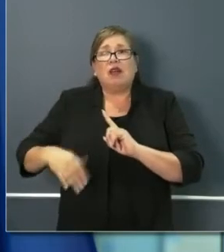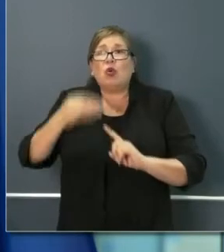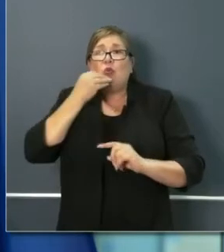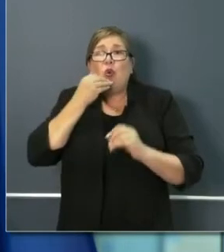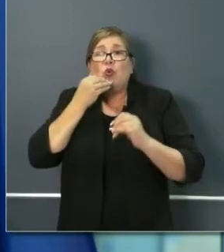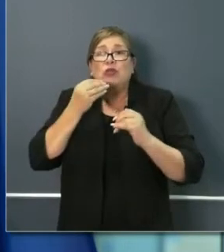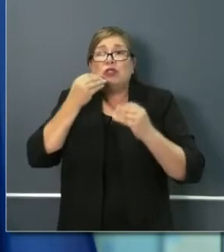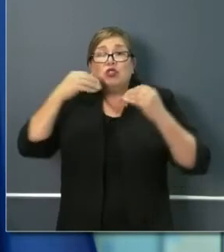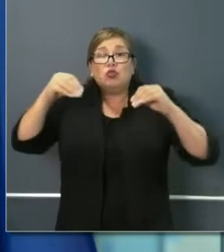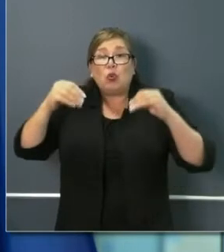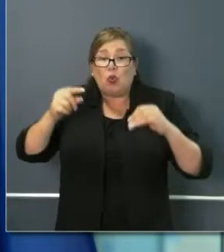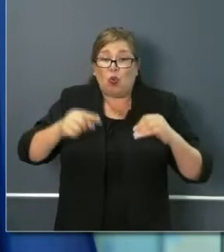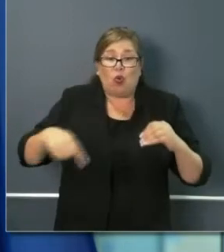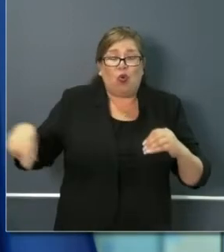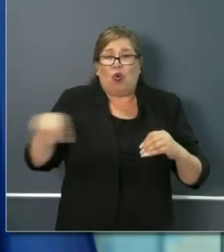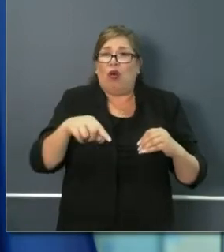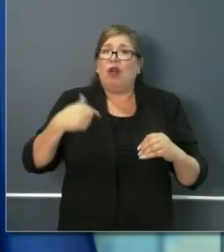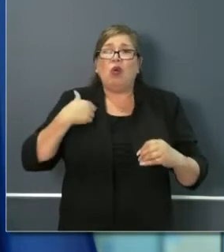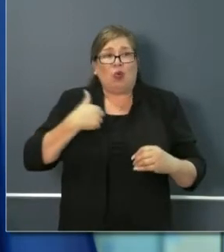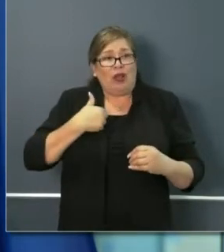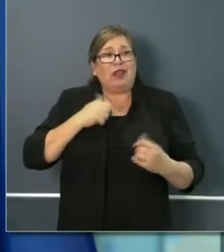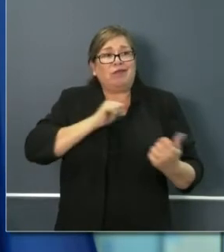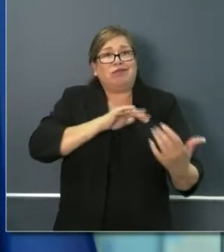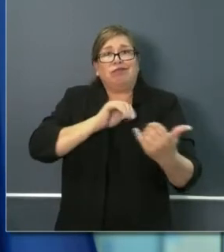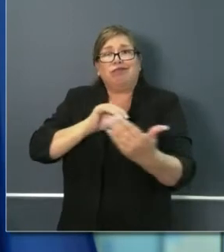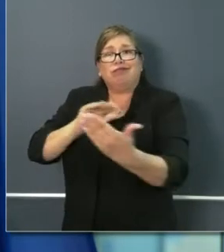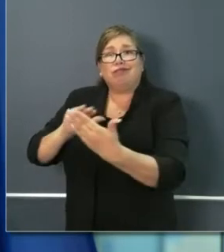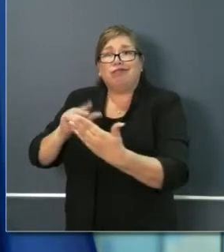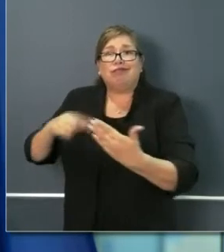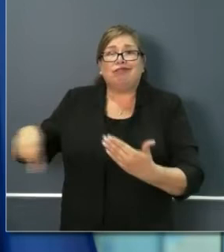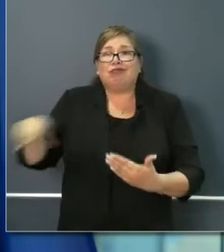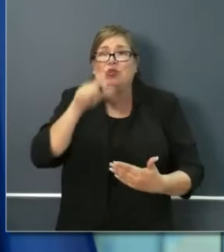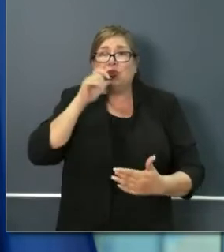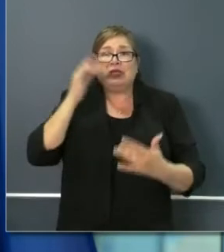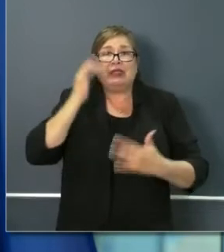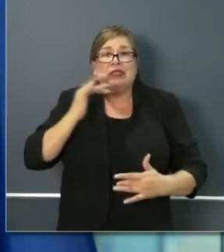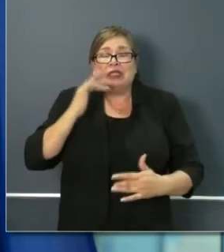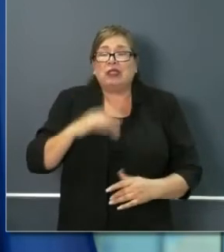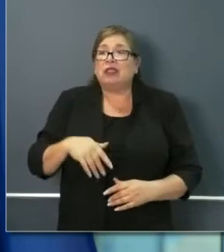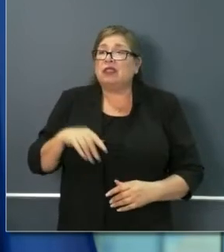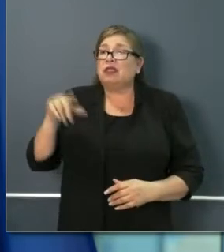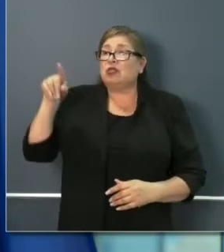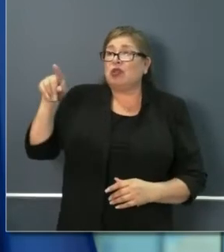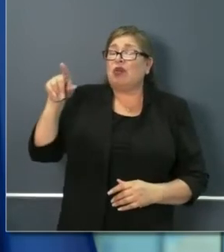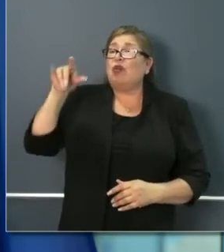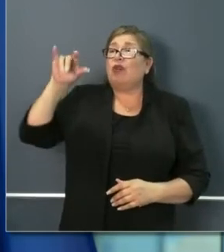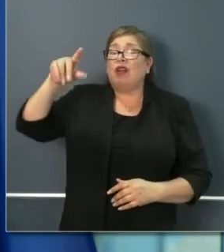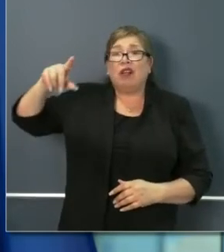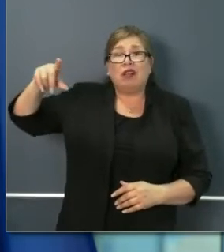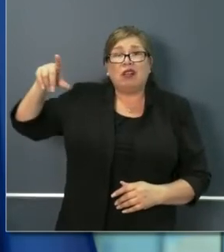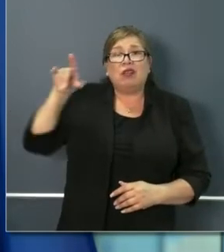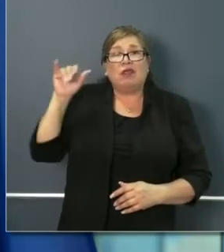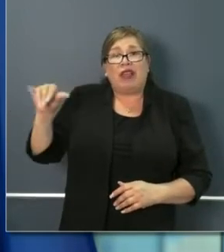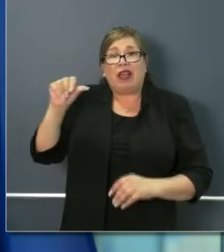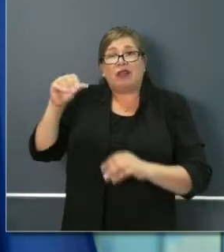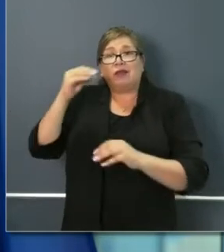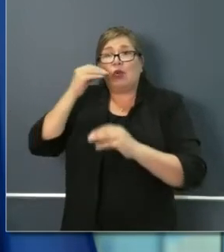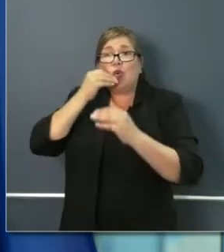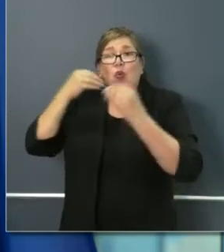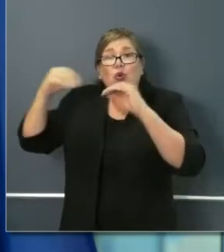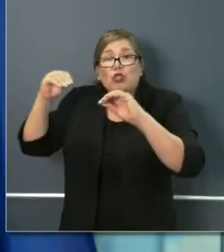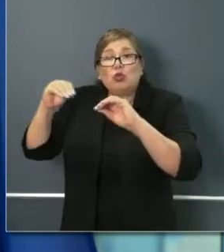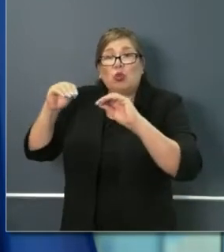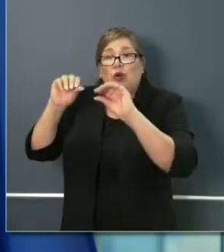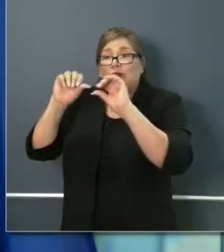lines of this virus. And my members are showing up to work not on the unemployment line, They're volunteering themselves, and they're